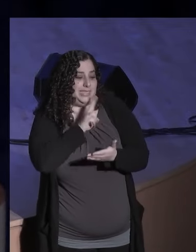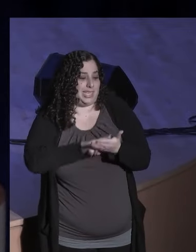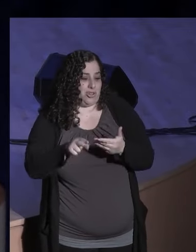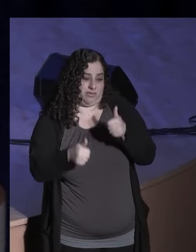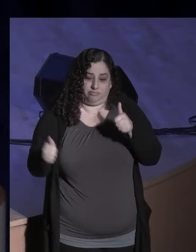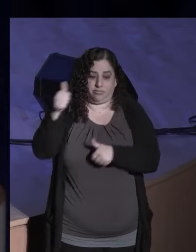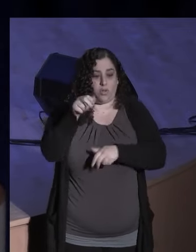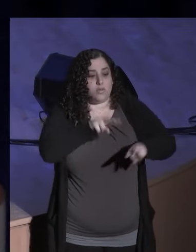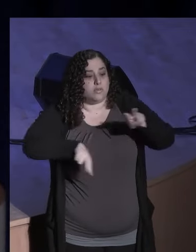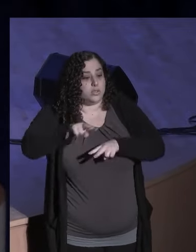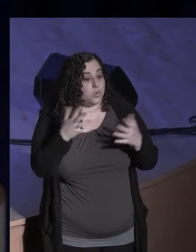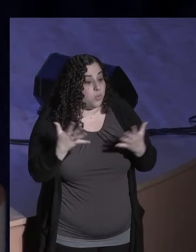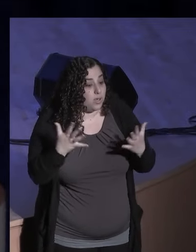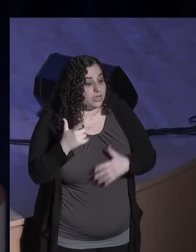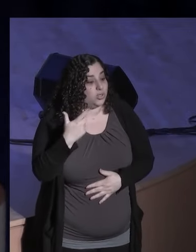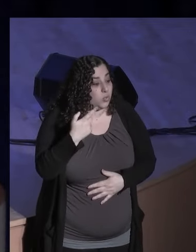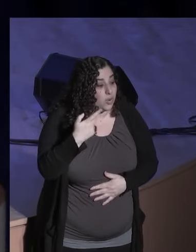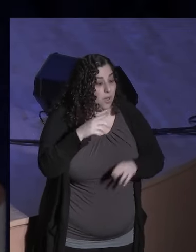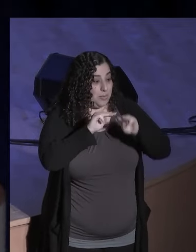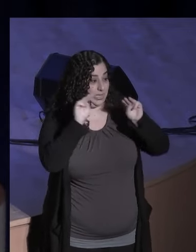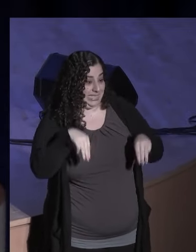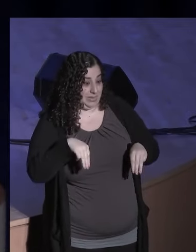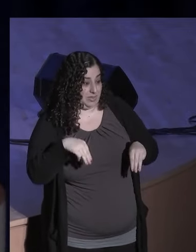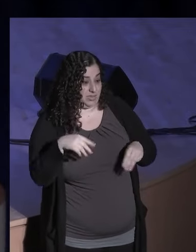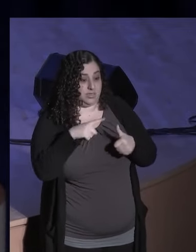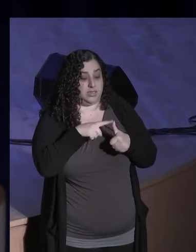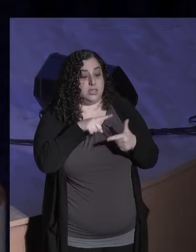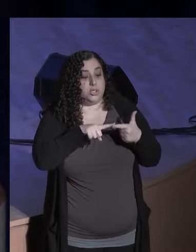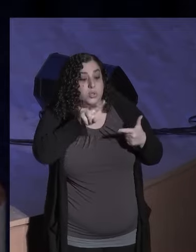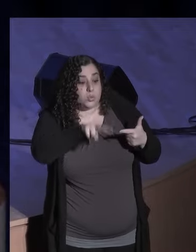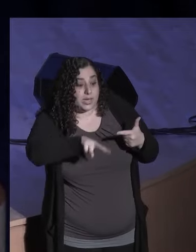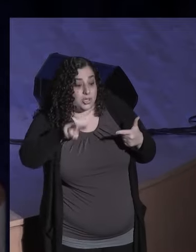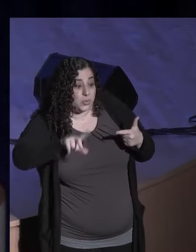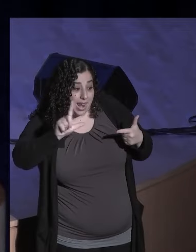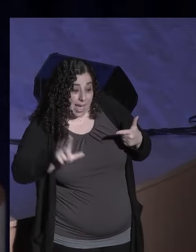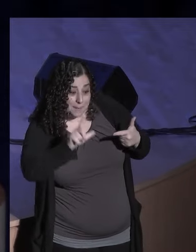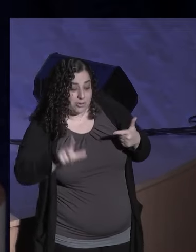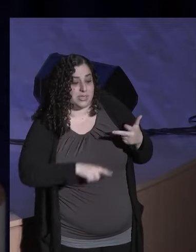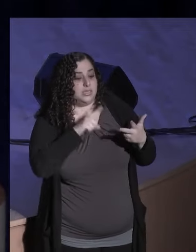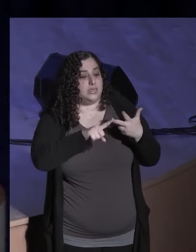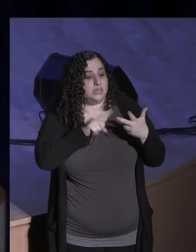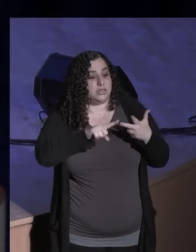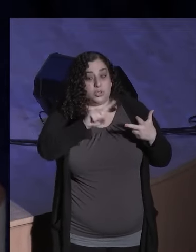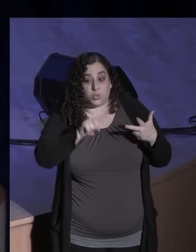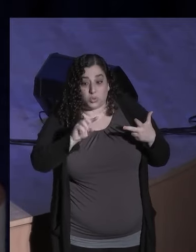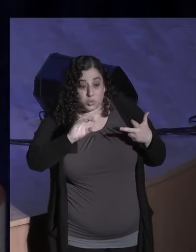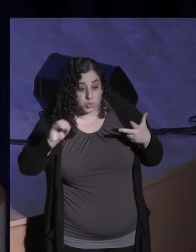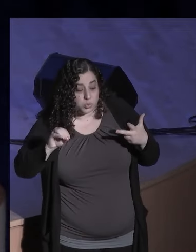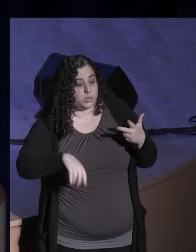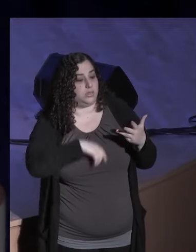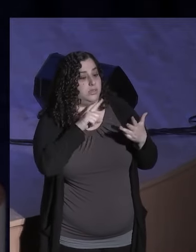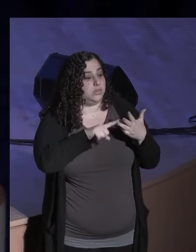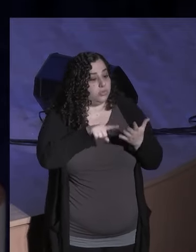National Zoo, numerous research centers, and several education units and centers. Two new museums, the National Museum